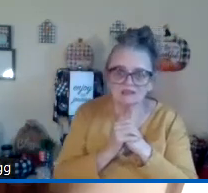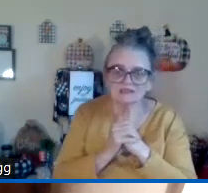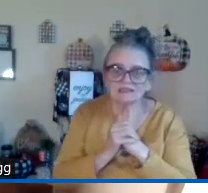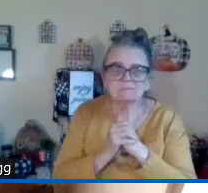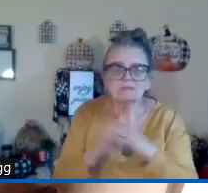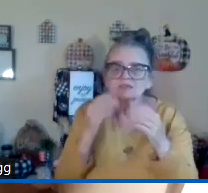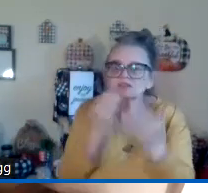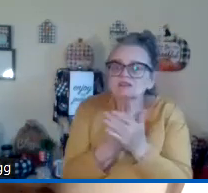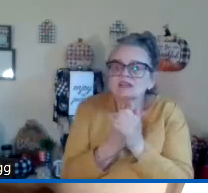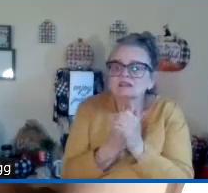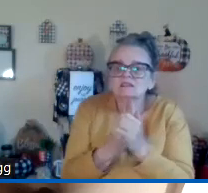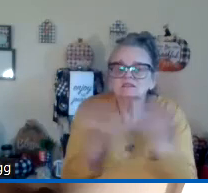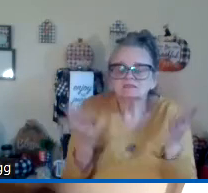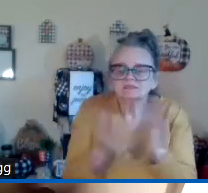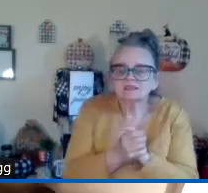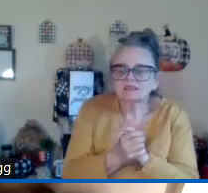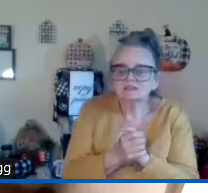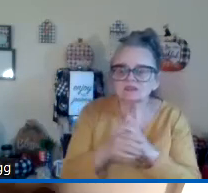Okay,